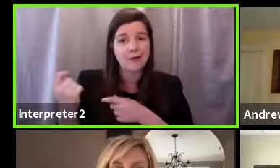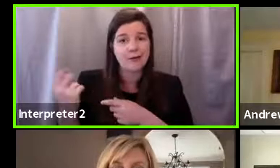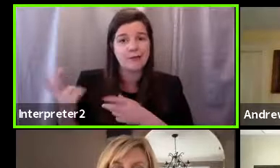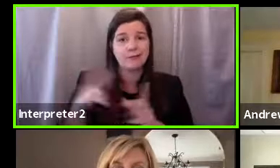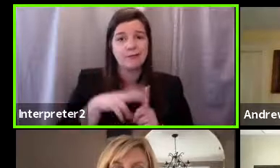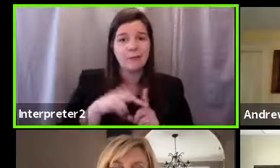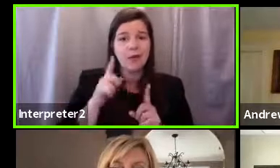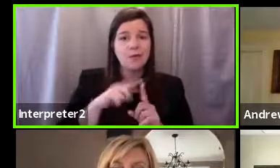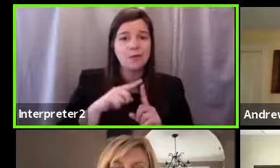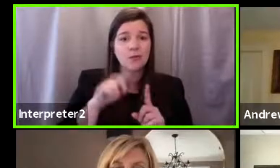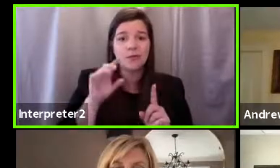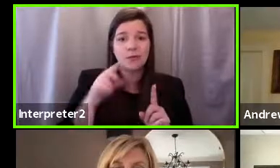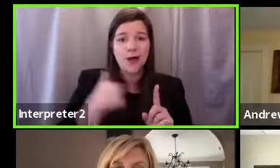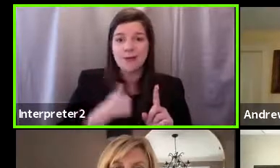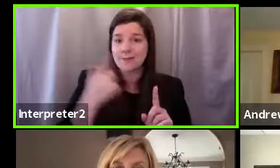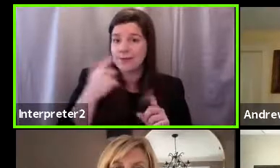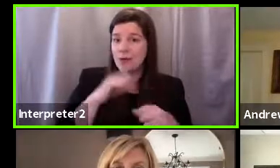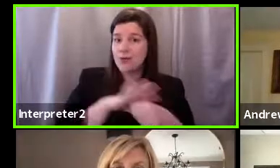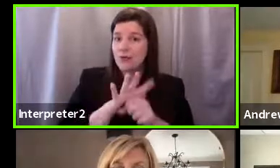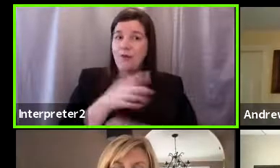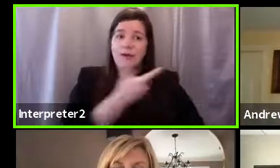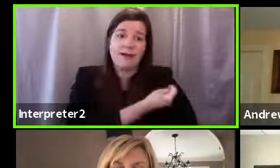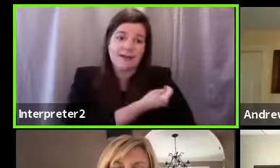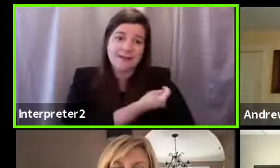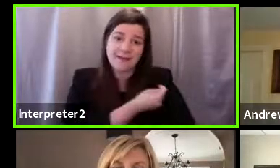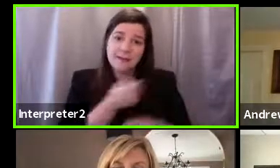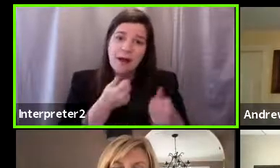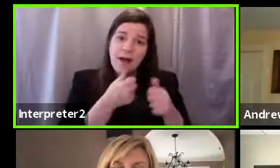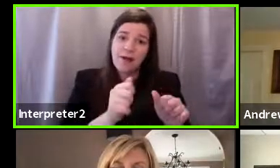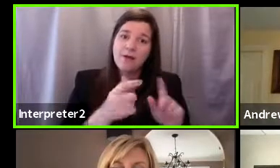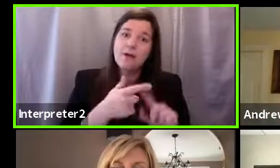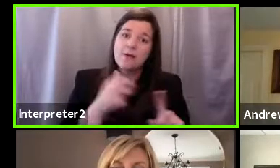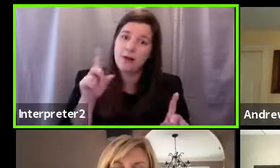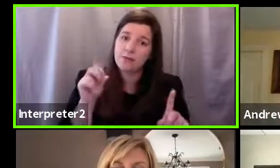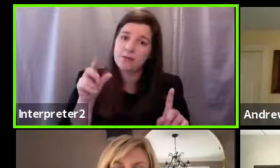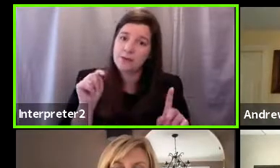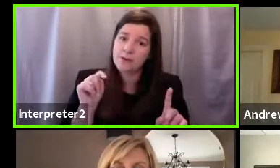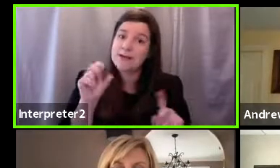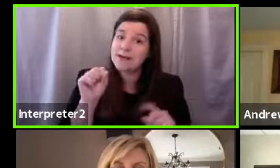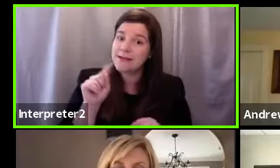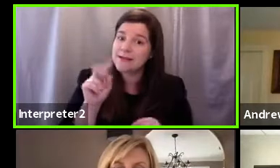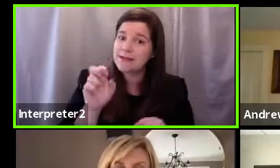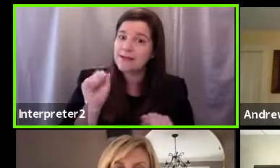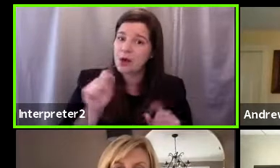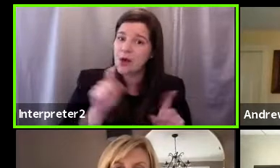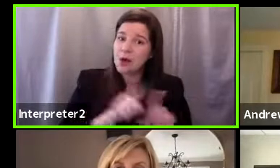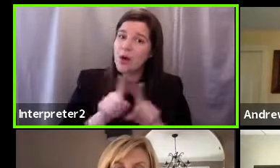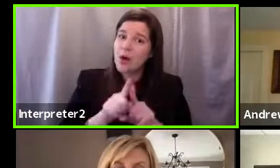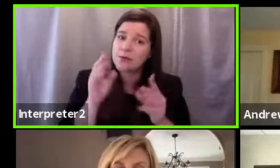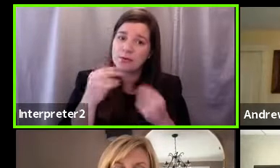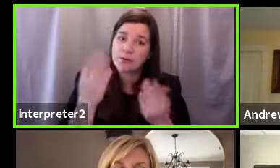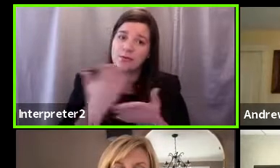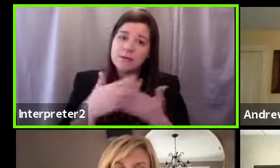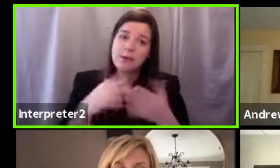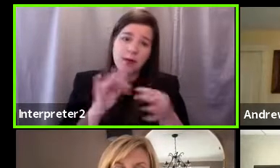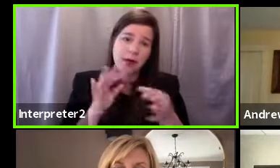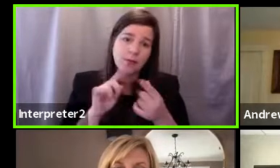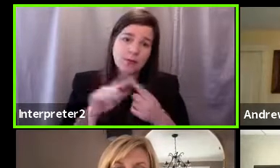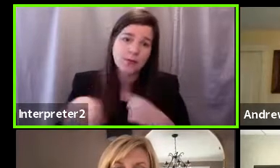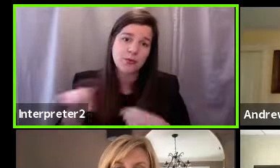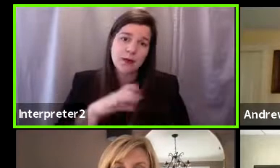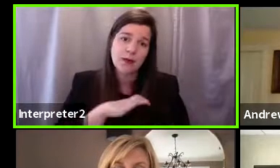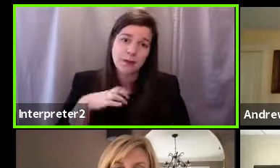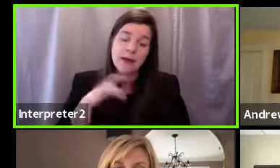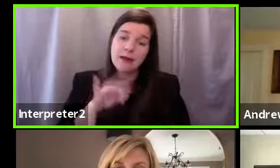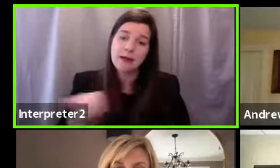vaccine effort from the Department of Information Technology. So he can also lend insights to the committee if they have any questions about this